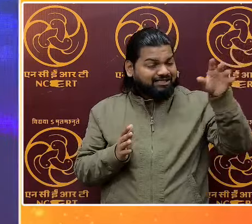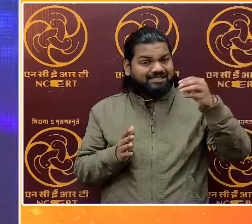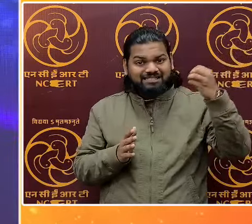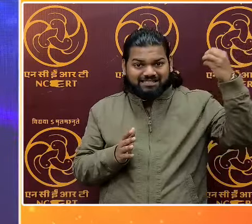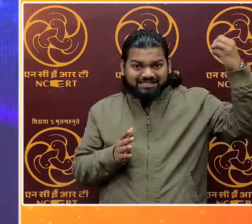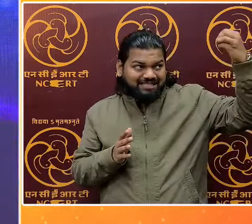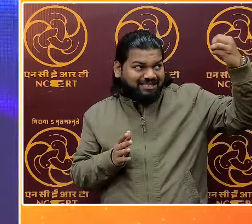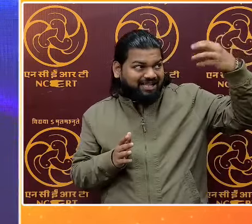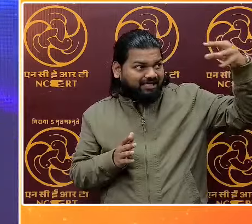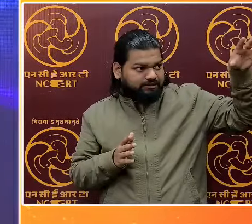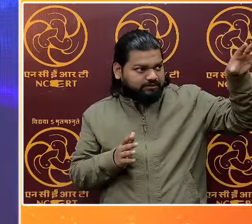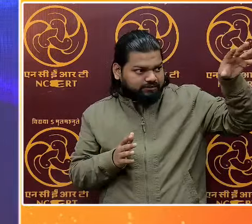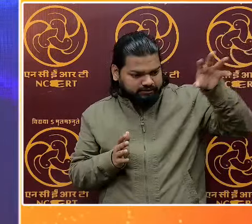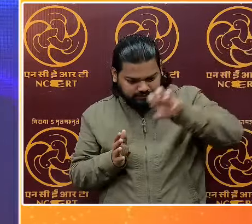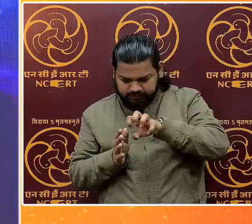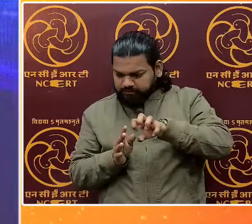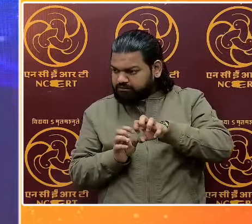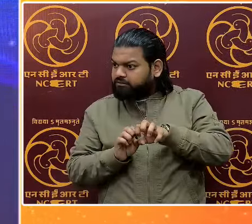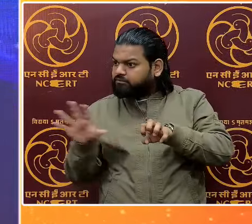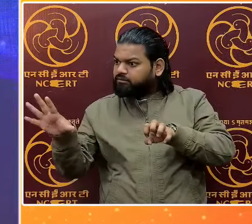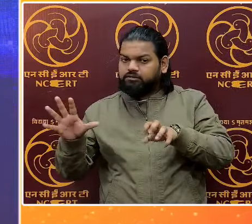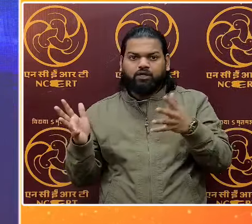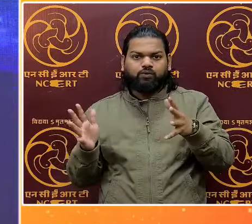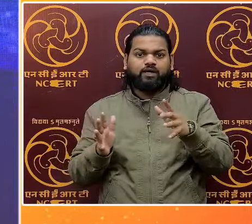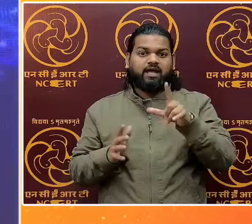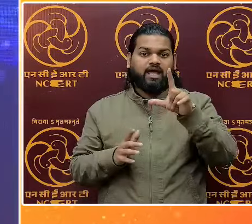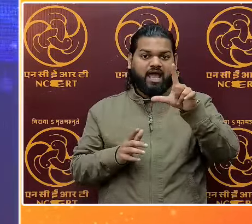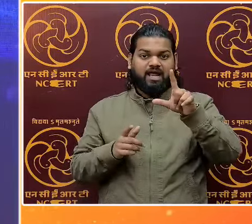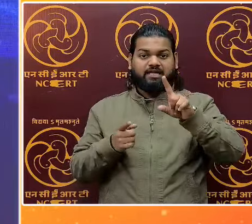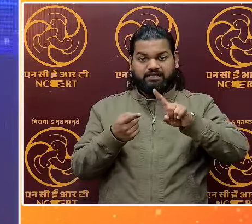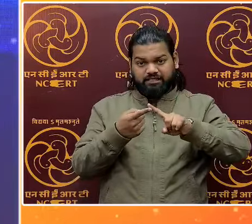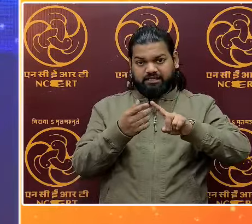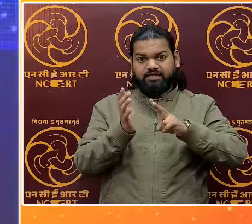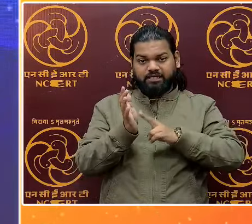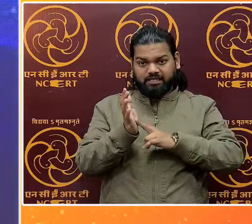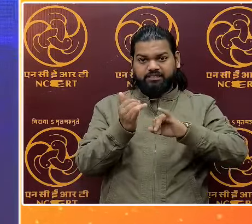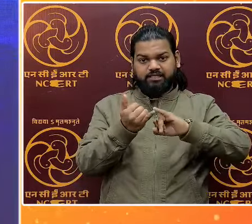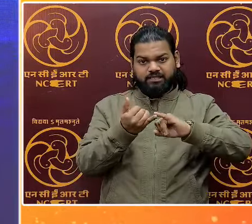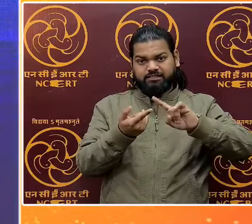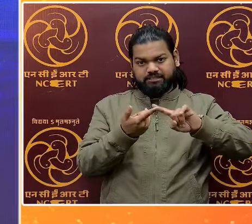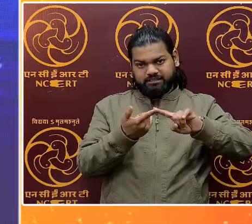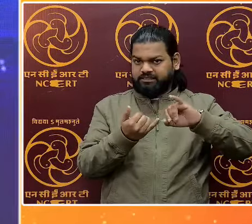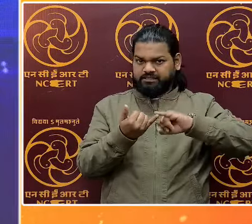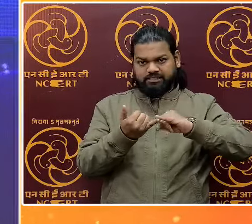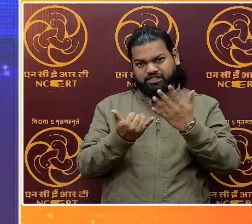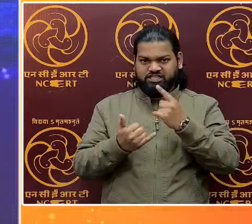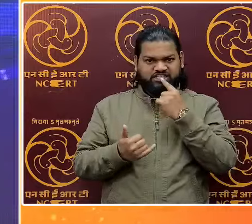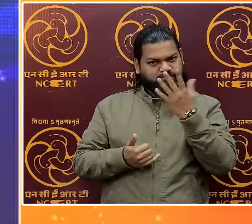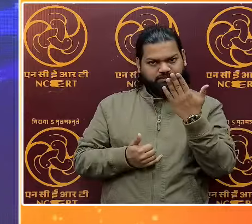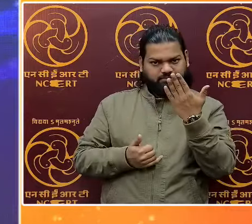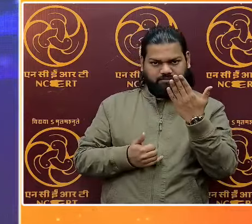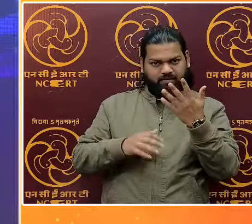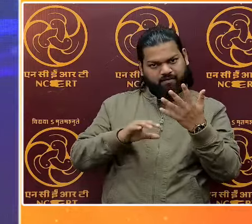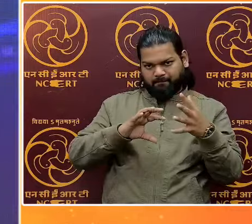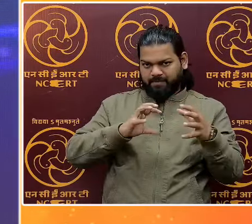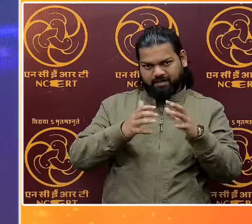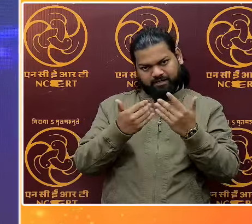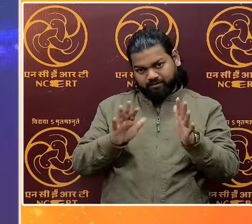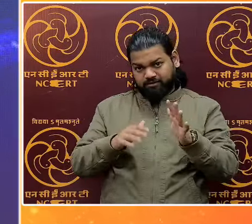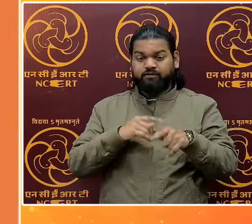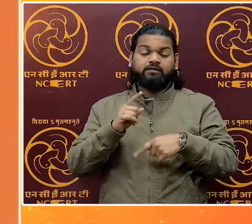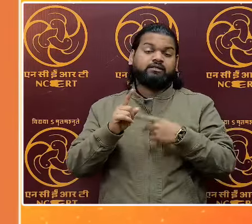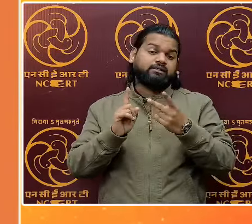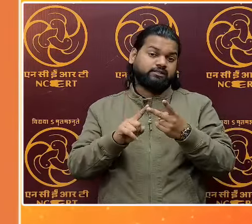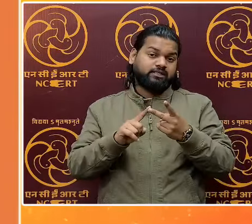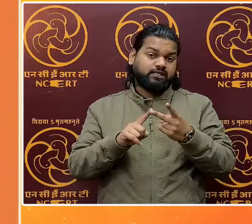surfaces are what? They are the lenses. We did Okay. talked of mirror, plane mirror, concave mirror and Yes. convex